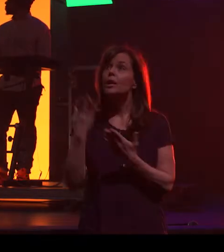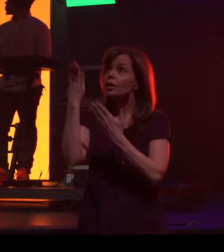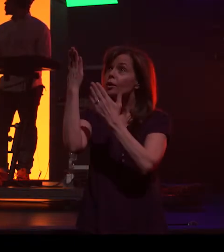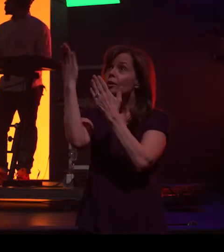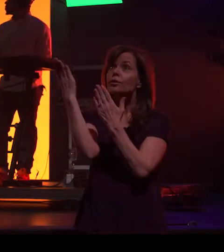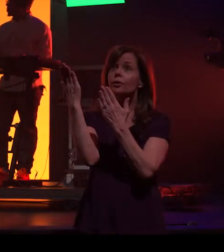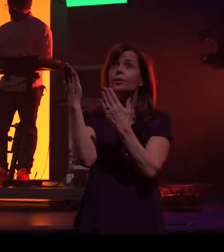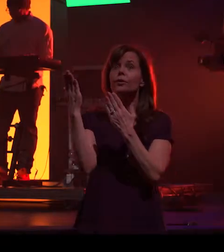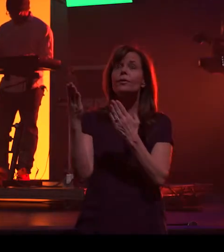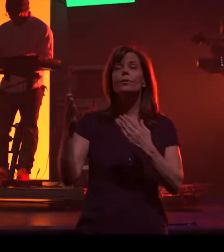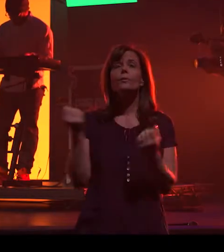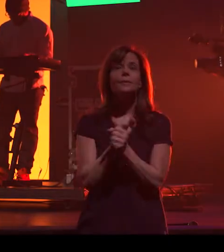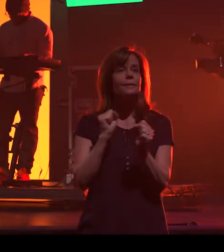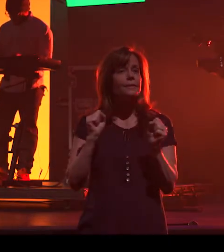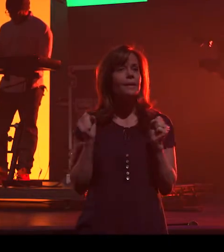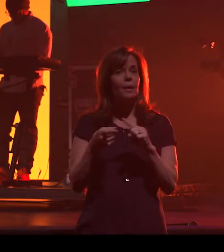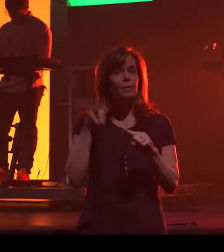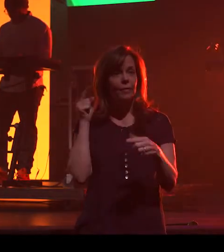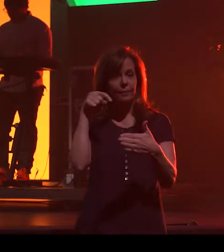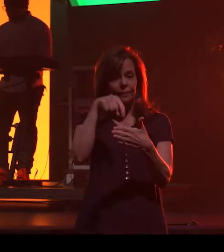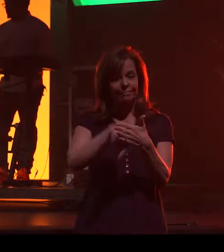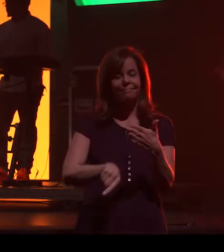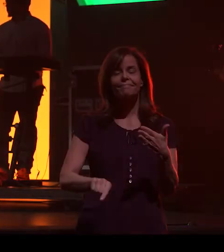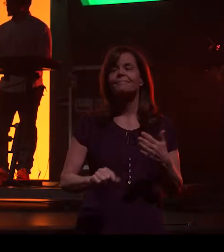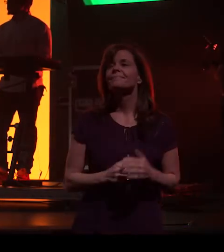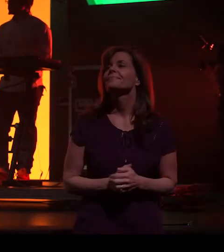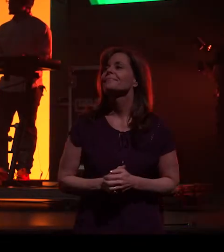pull me from the